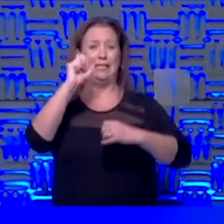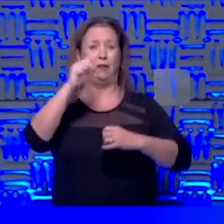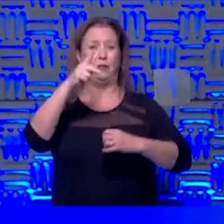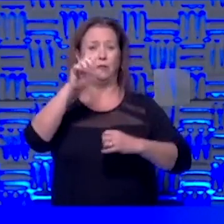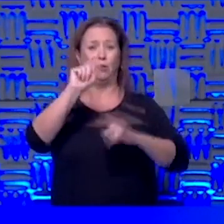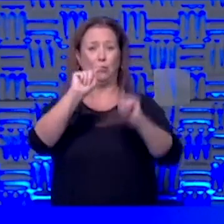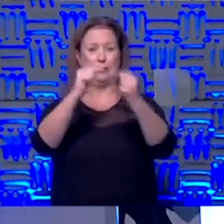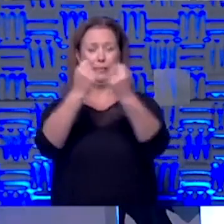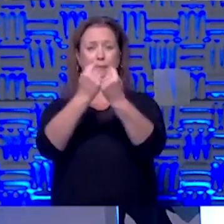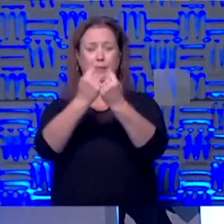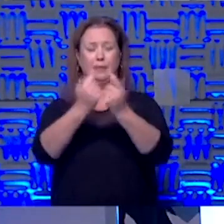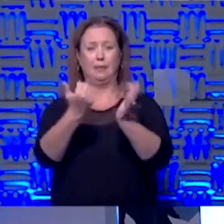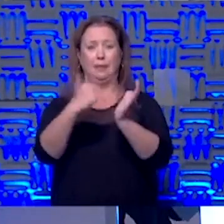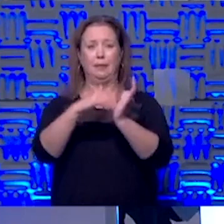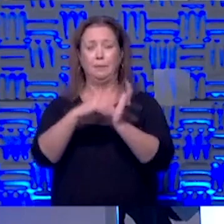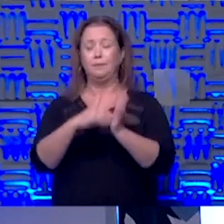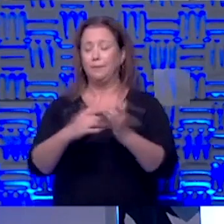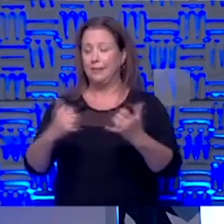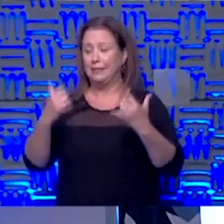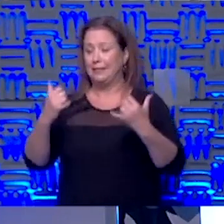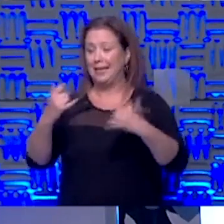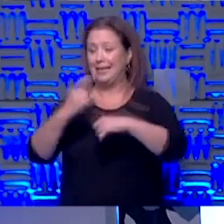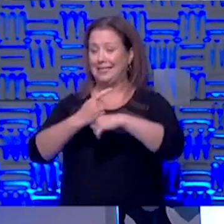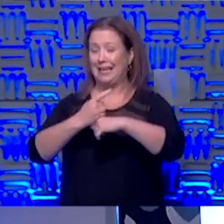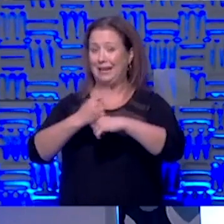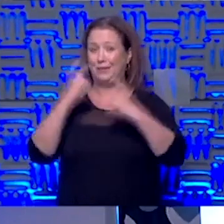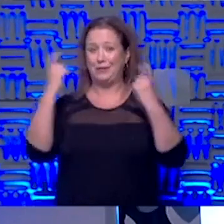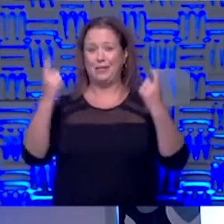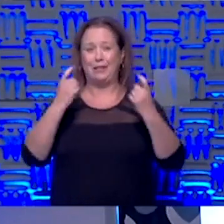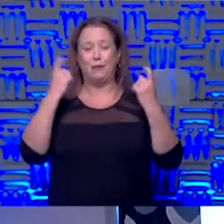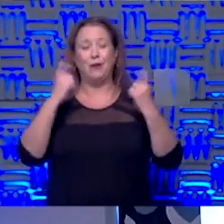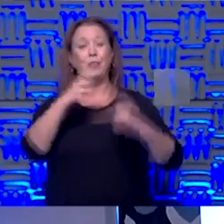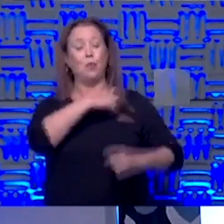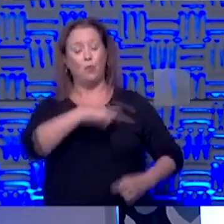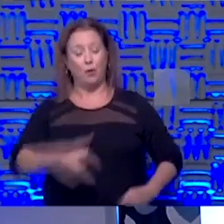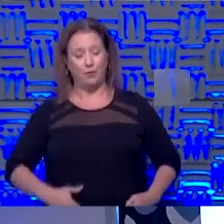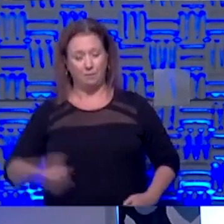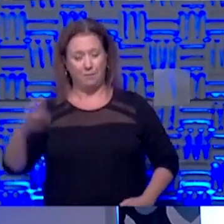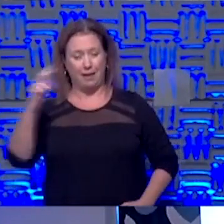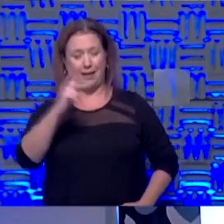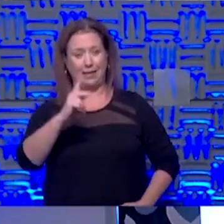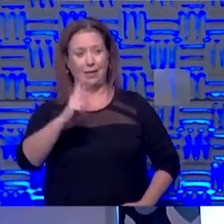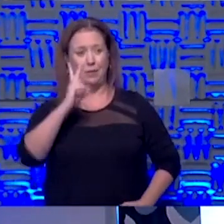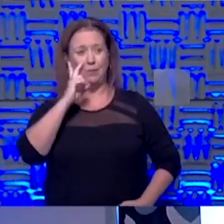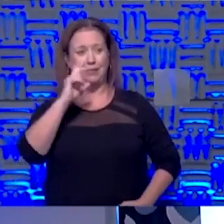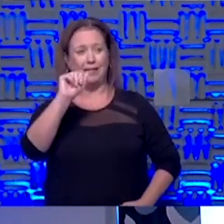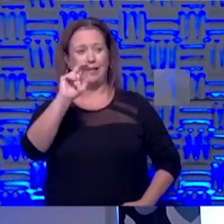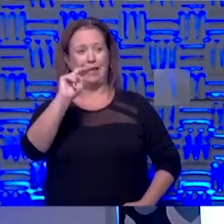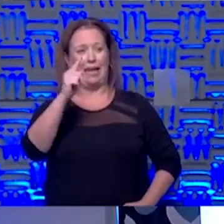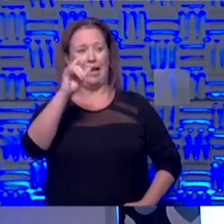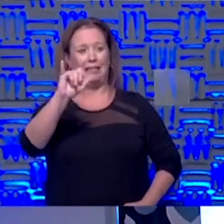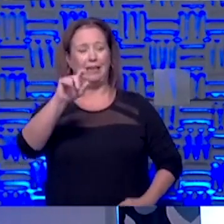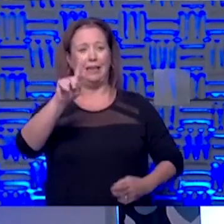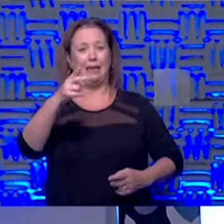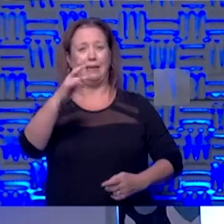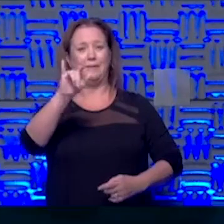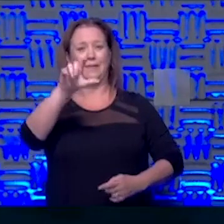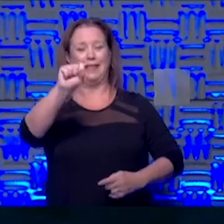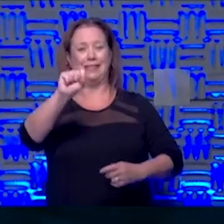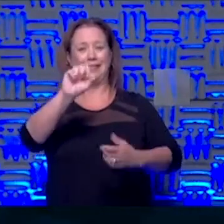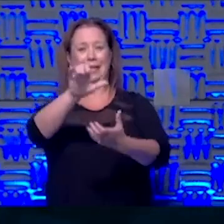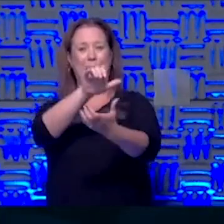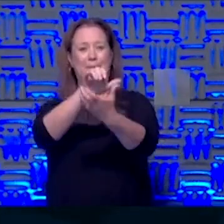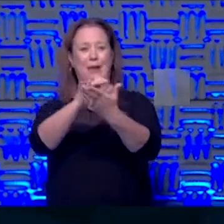person. Today is the day for celebration. We're celebrating the Royals being back. We're celebrating Anthony and Phyllis as they get married today. Wish